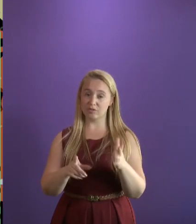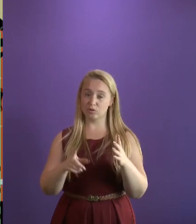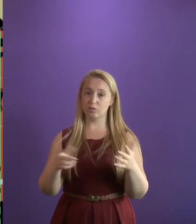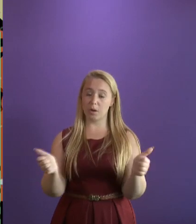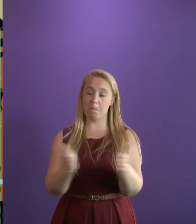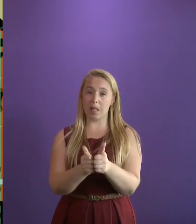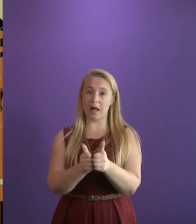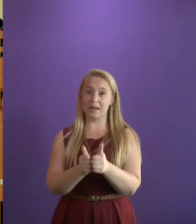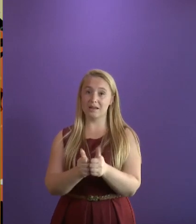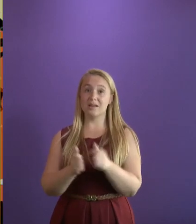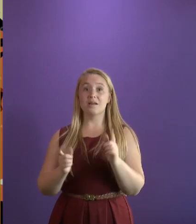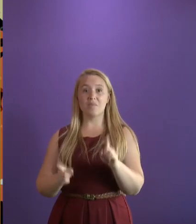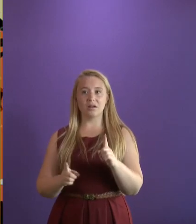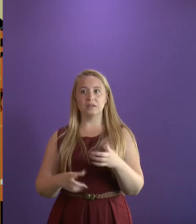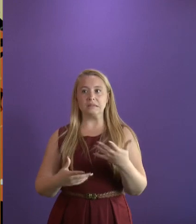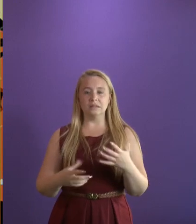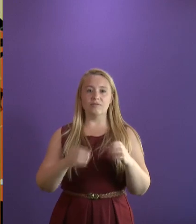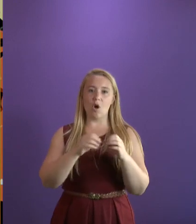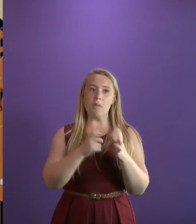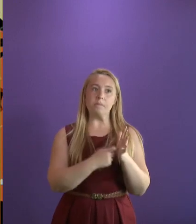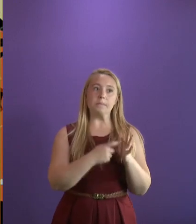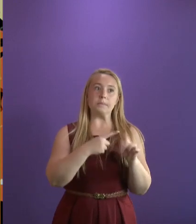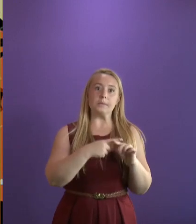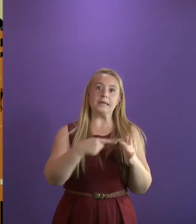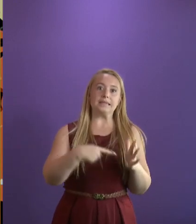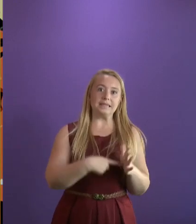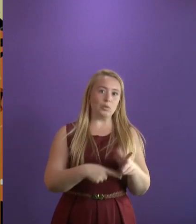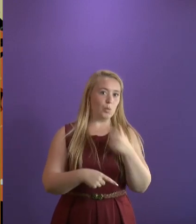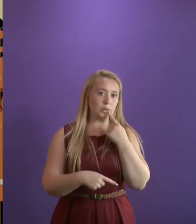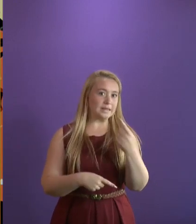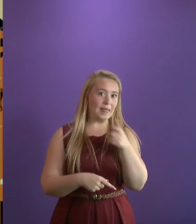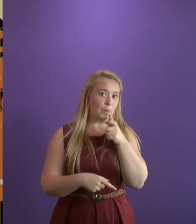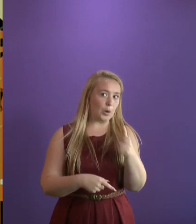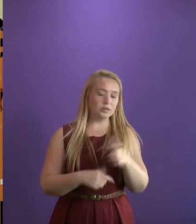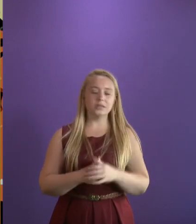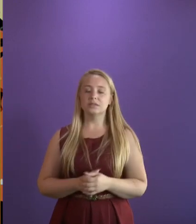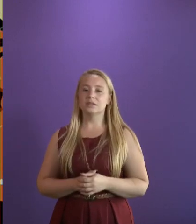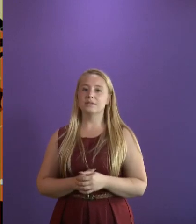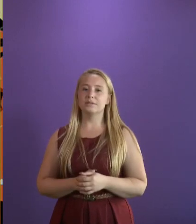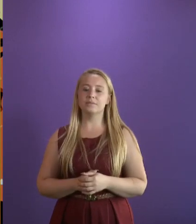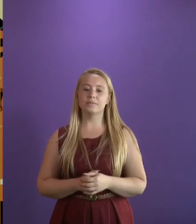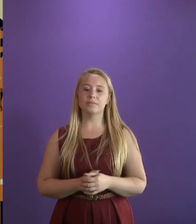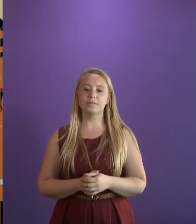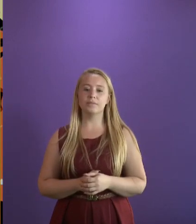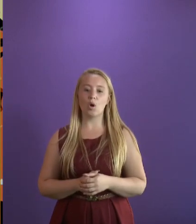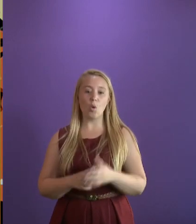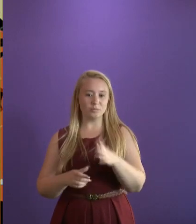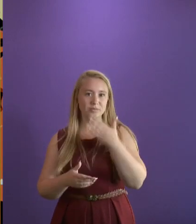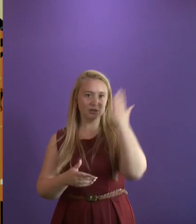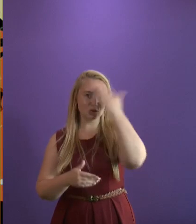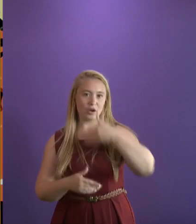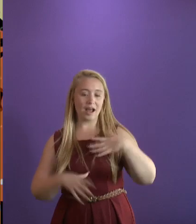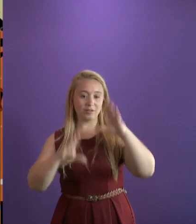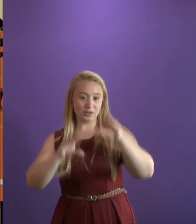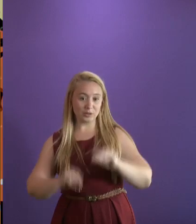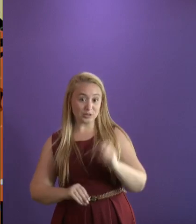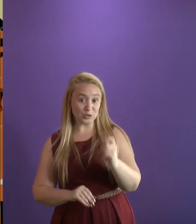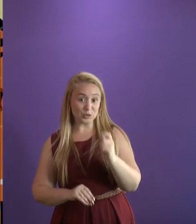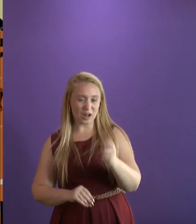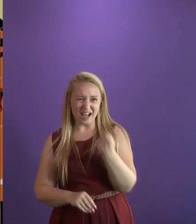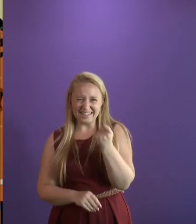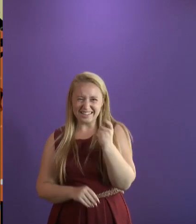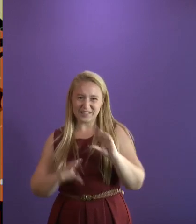that bad B word, which I'm not going to say today. You know the word I'm talking about. Could you come to a close, please, Yeah, I am. I'm just about